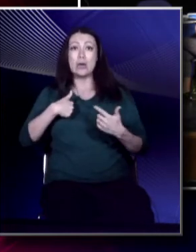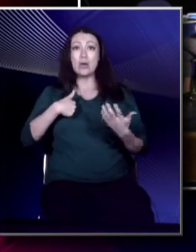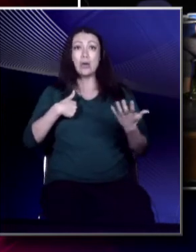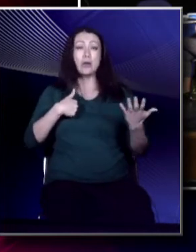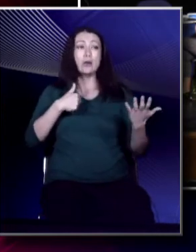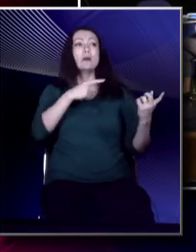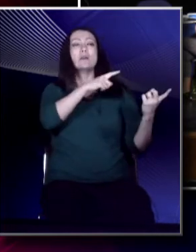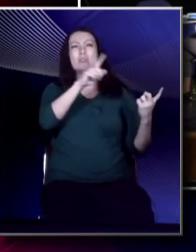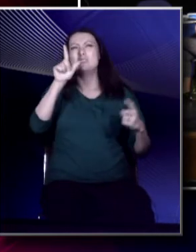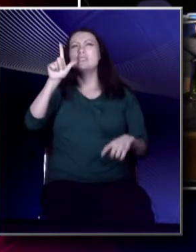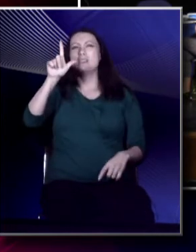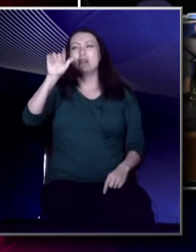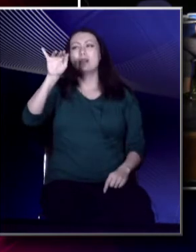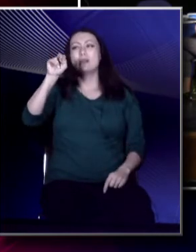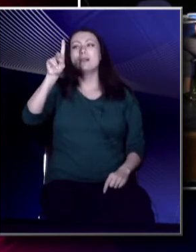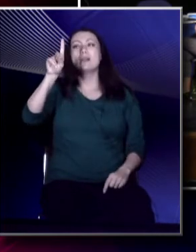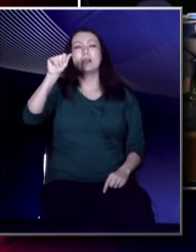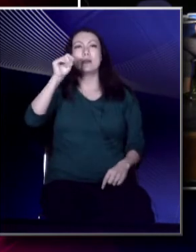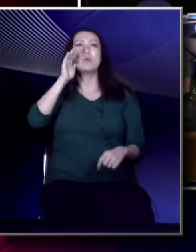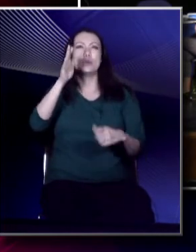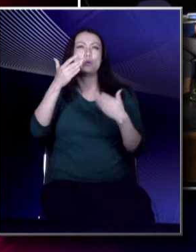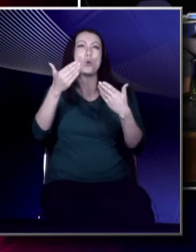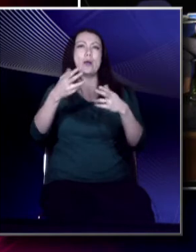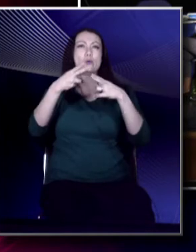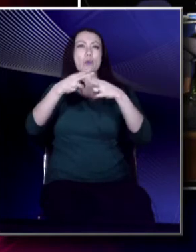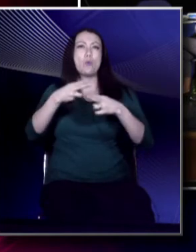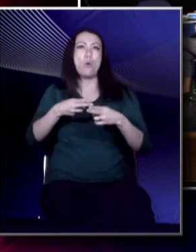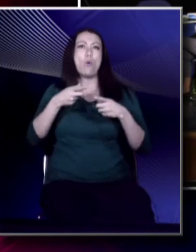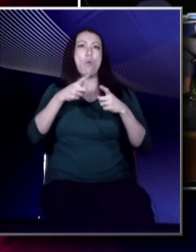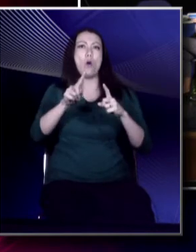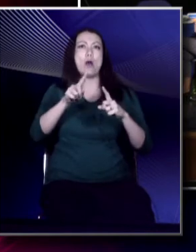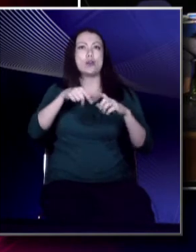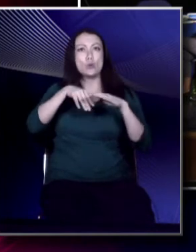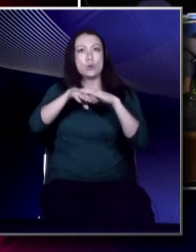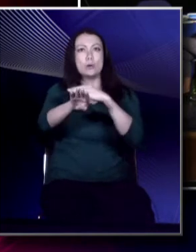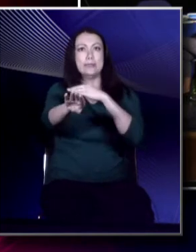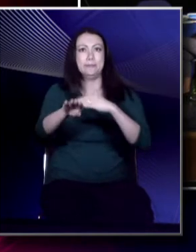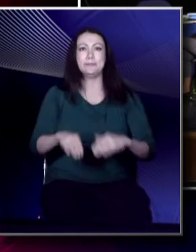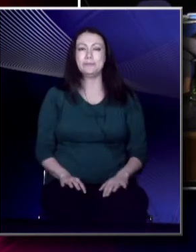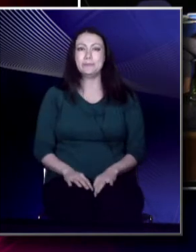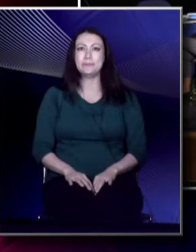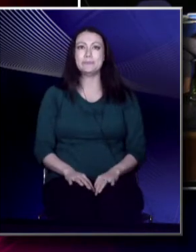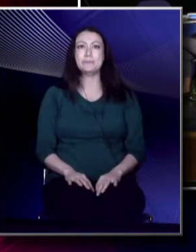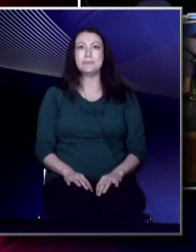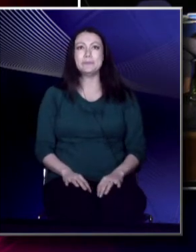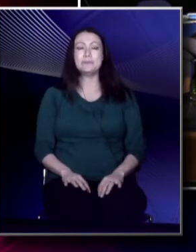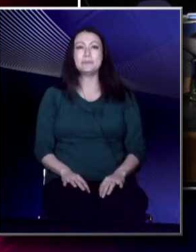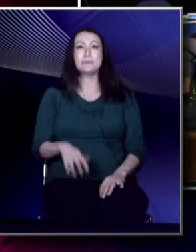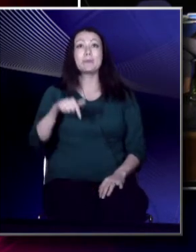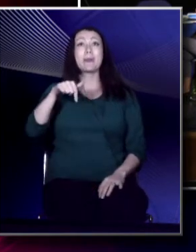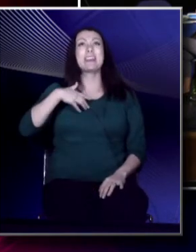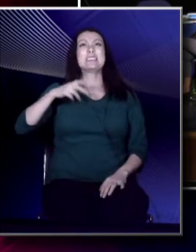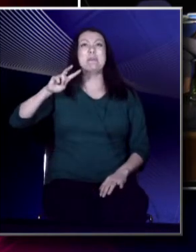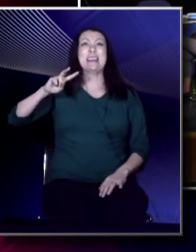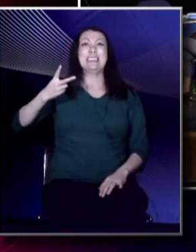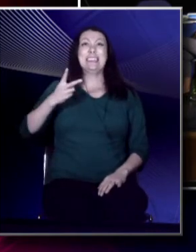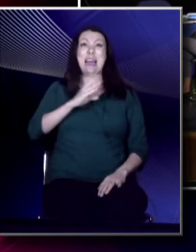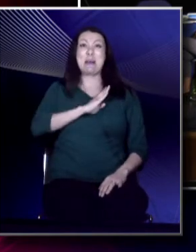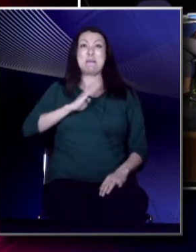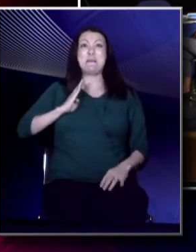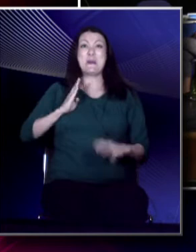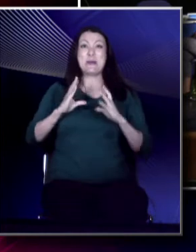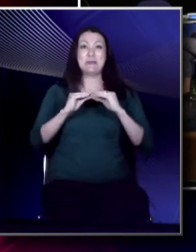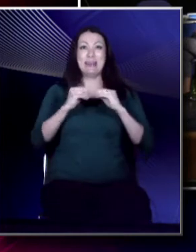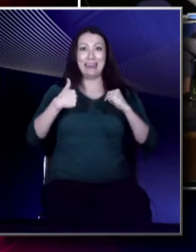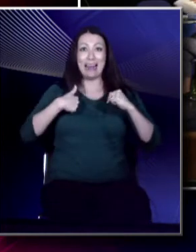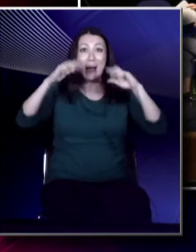Yeah, I can have Lynn do the roll call while you're walking in. Perfect. Awesome. Okay. Thank you. Everybody, this is my second board meeting as board president, so